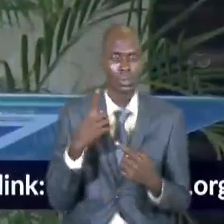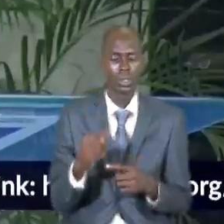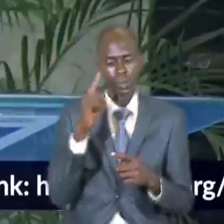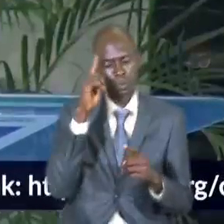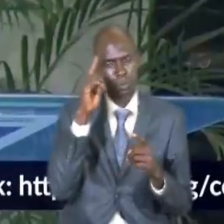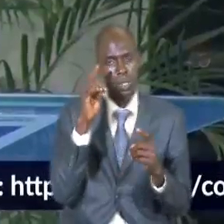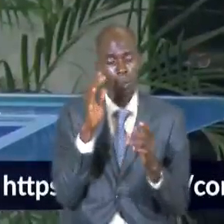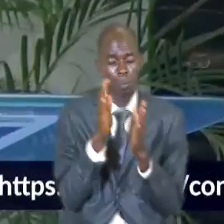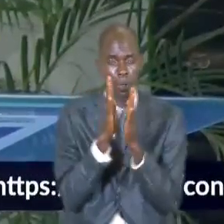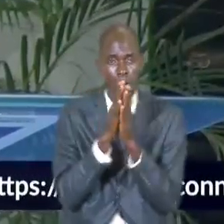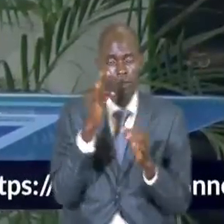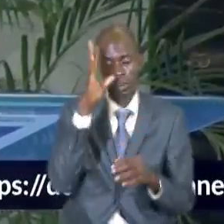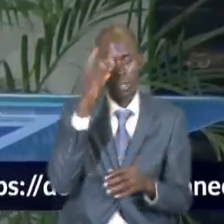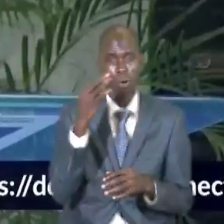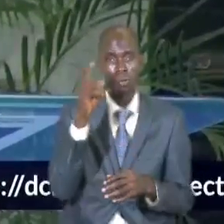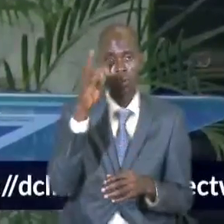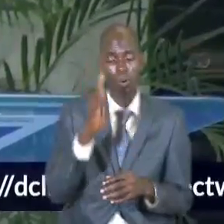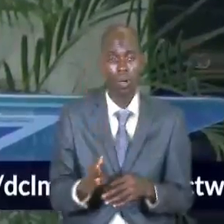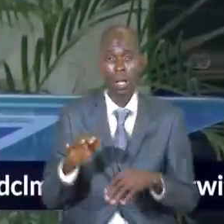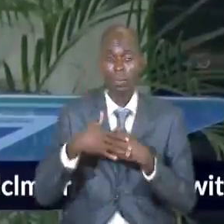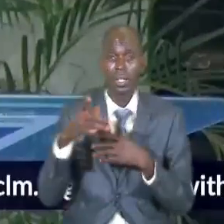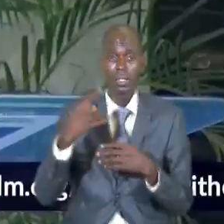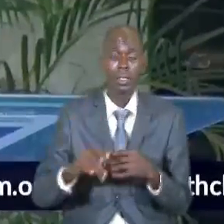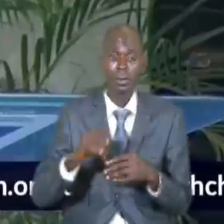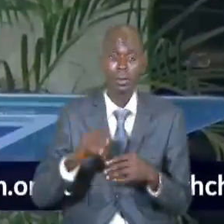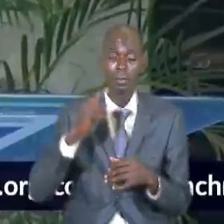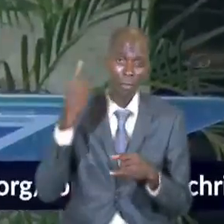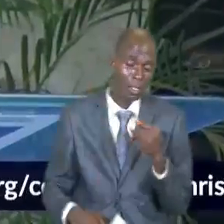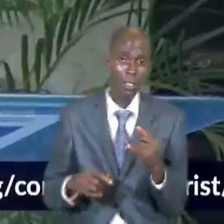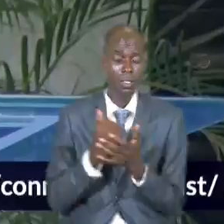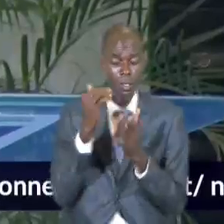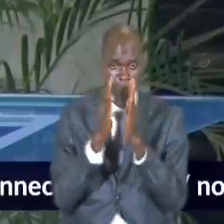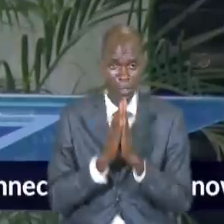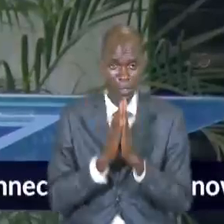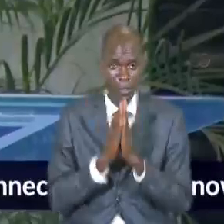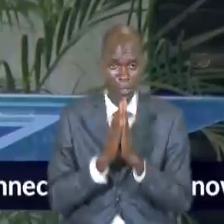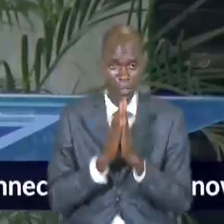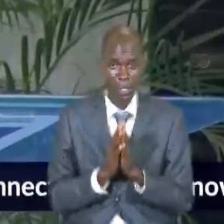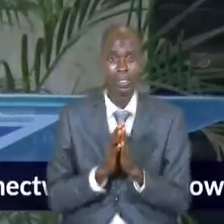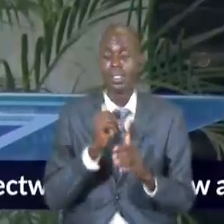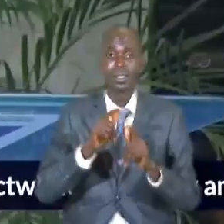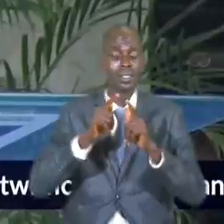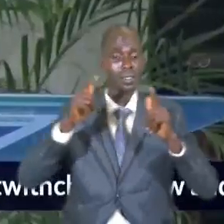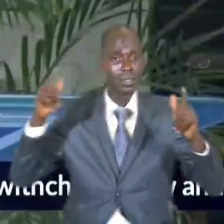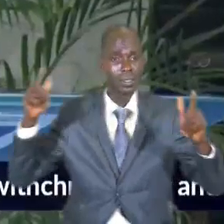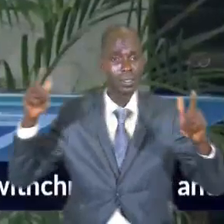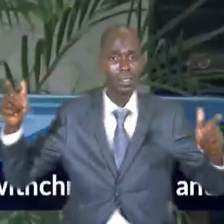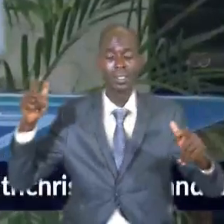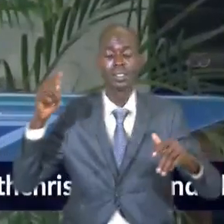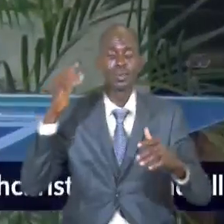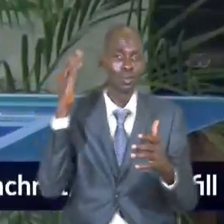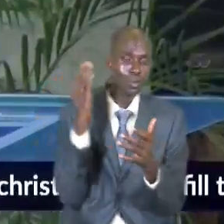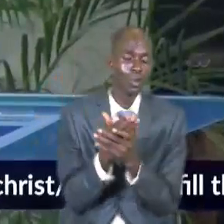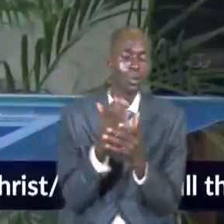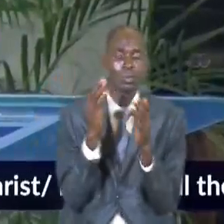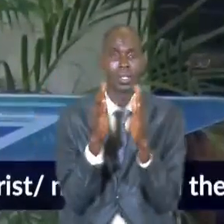amen, I said interruption amen, the baby came back to life. Something